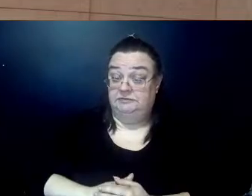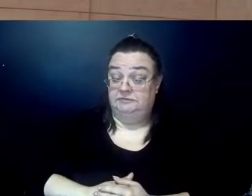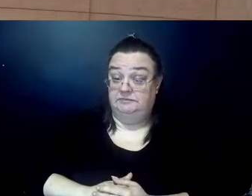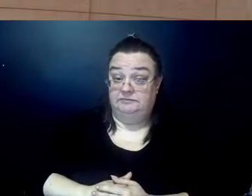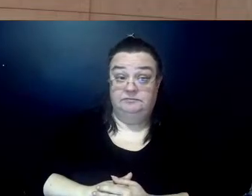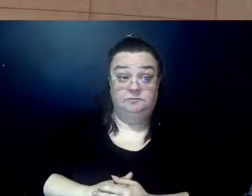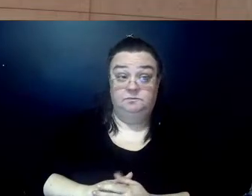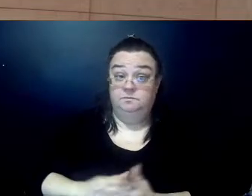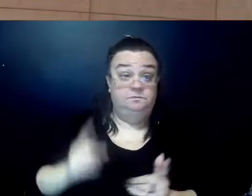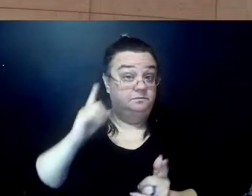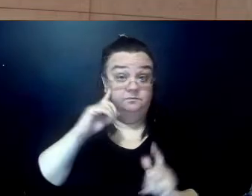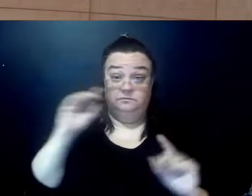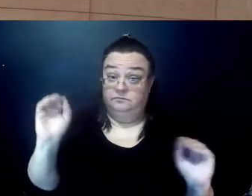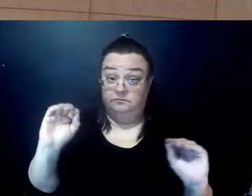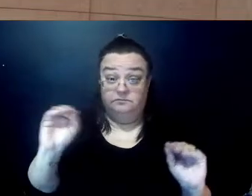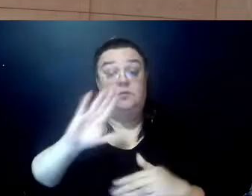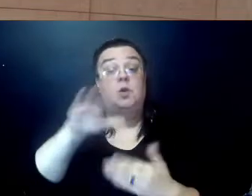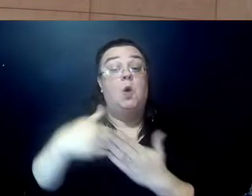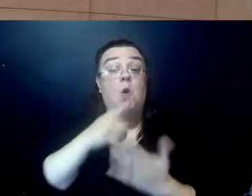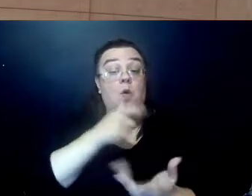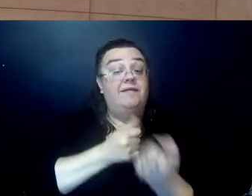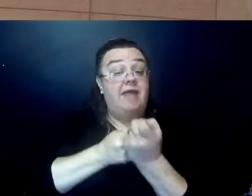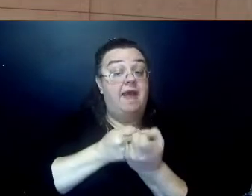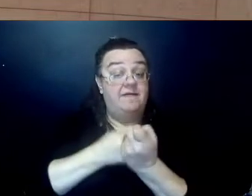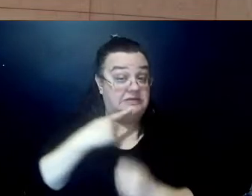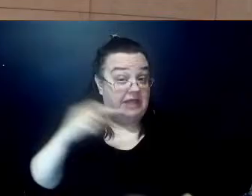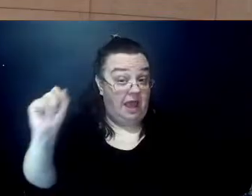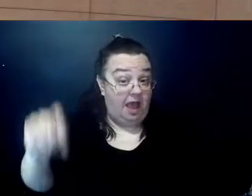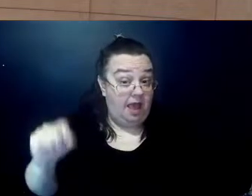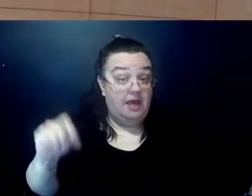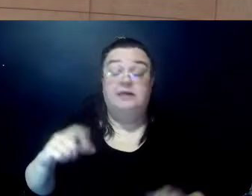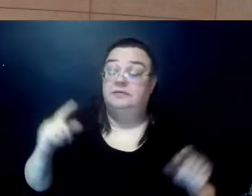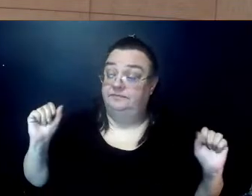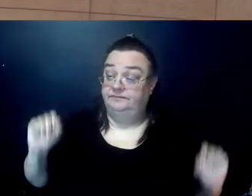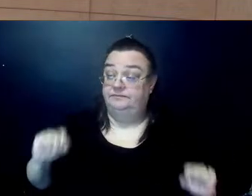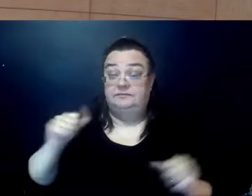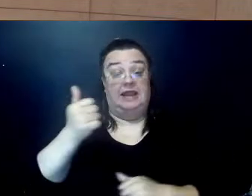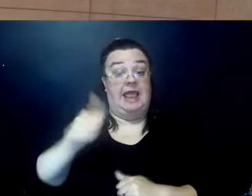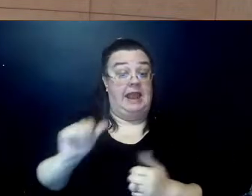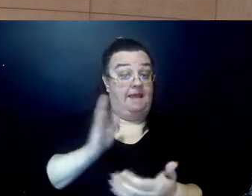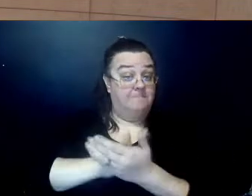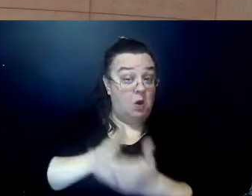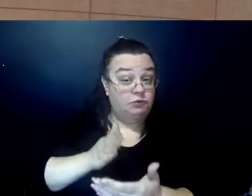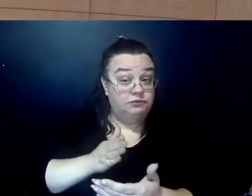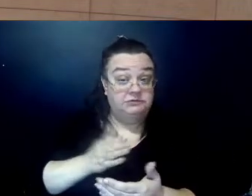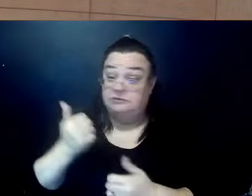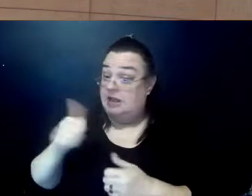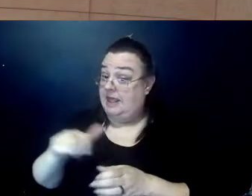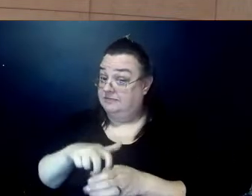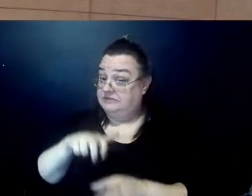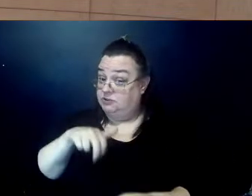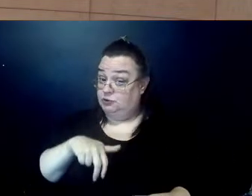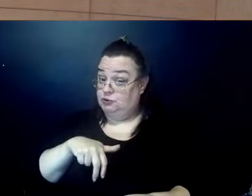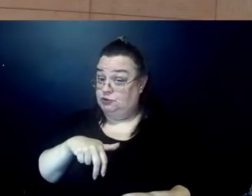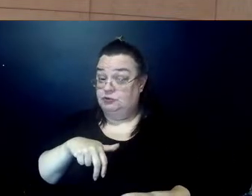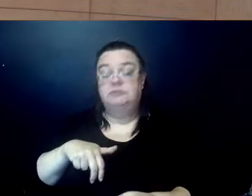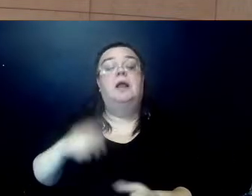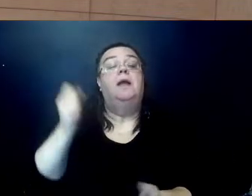Hearing none, all those in favor say aye. Aye. Any opposed? Any abstentions?